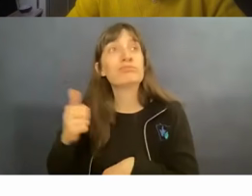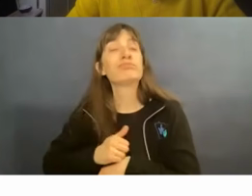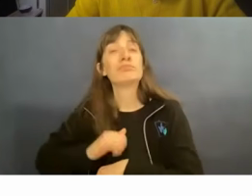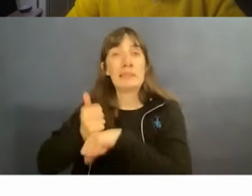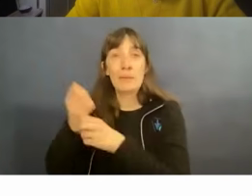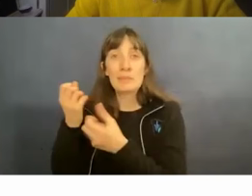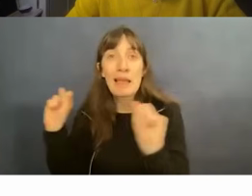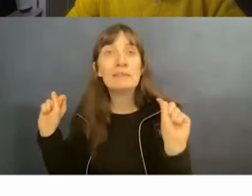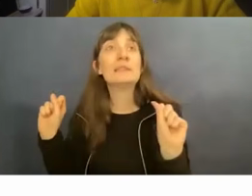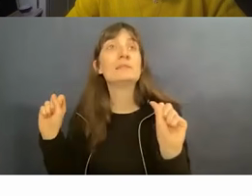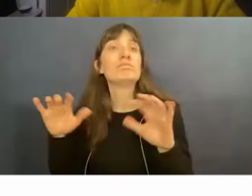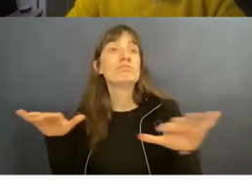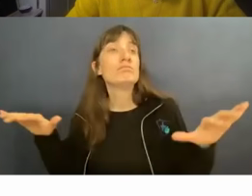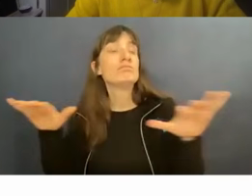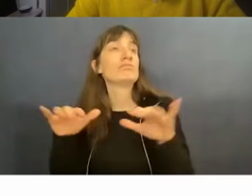safety.